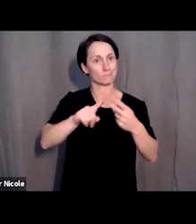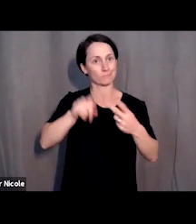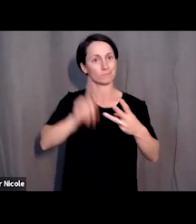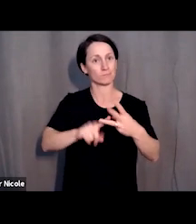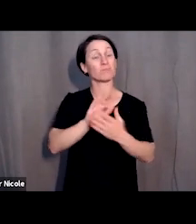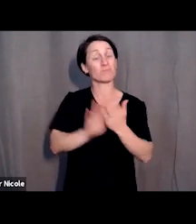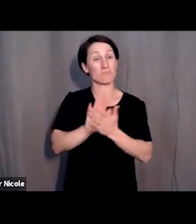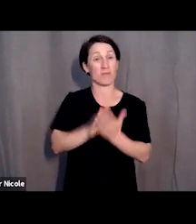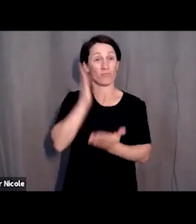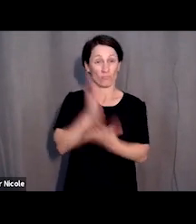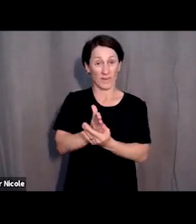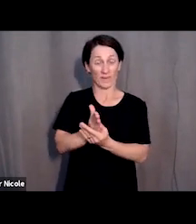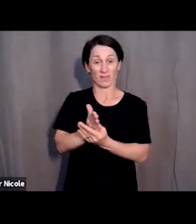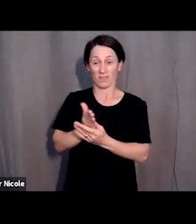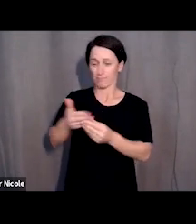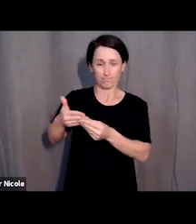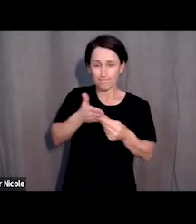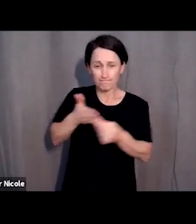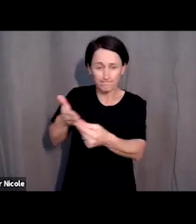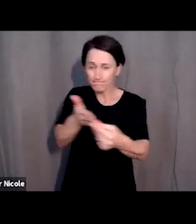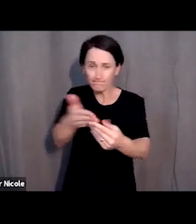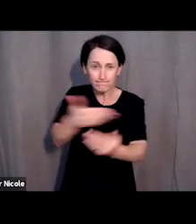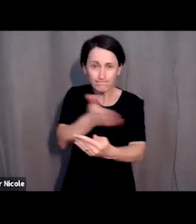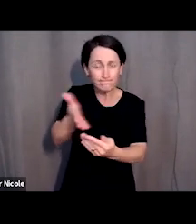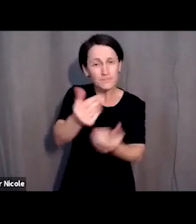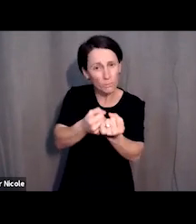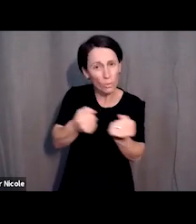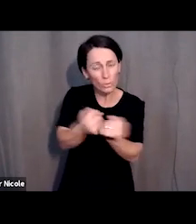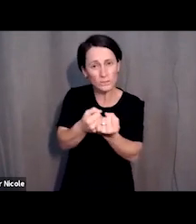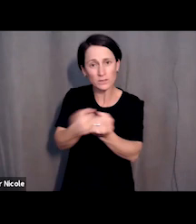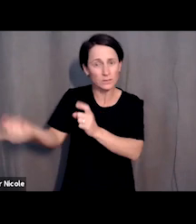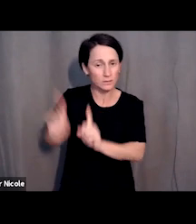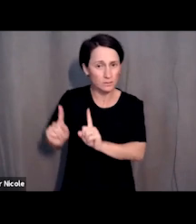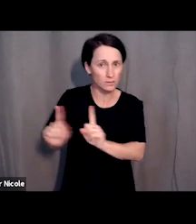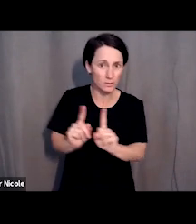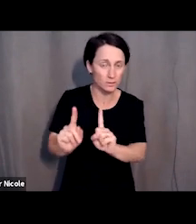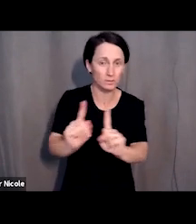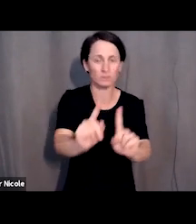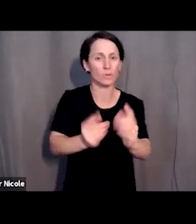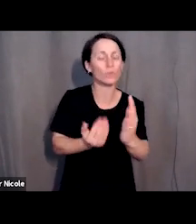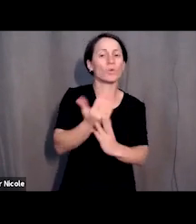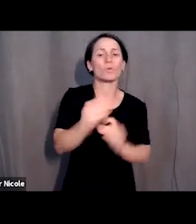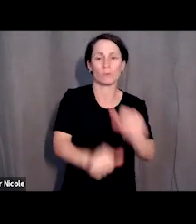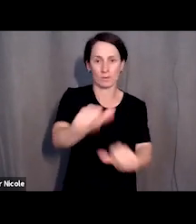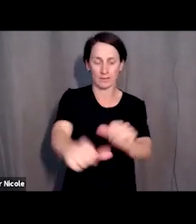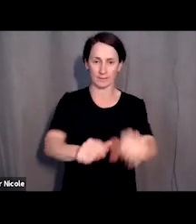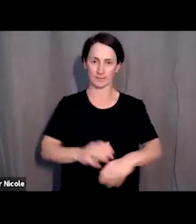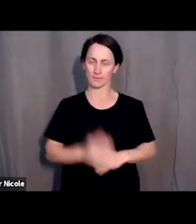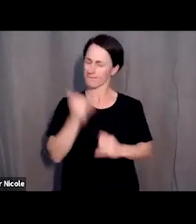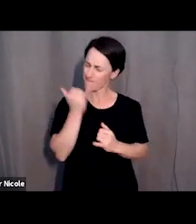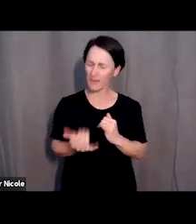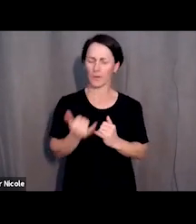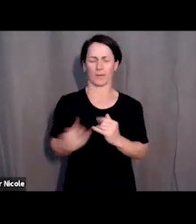So, you know, that support that I talked about is absolutely necessary in